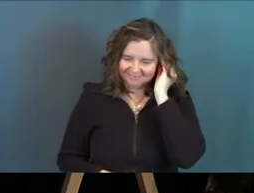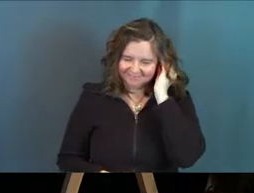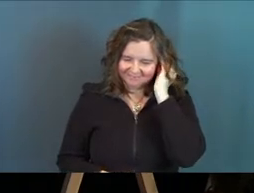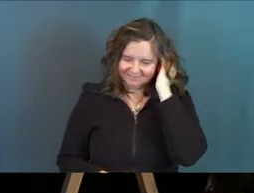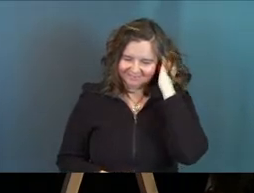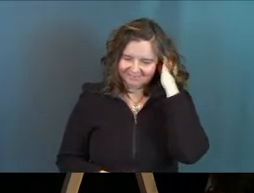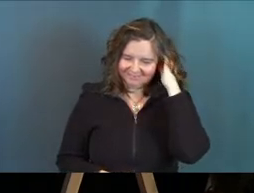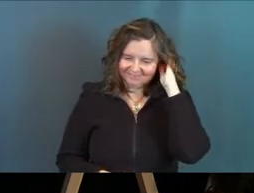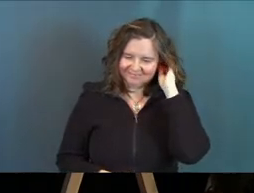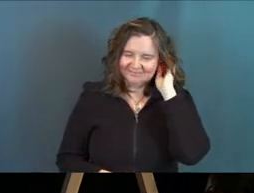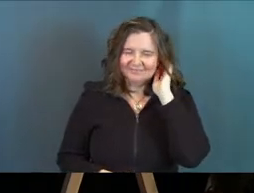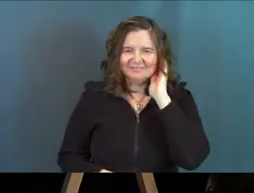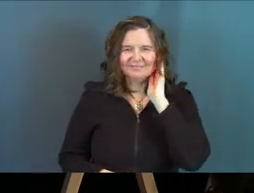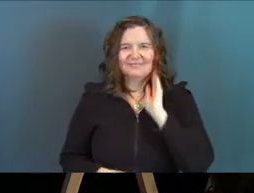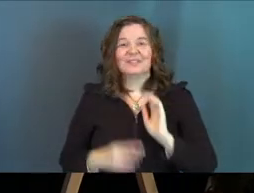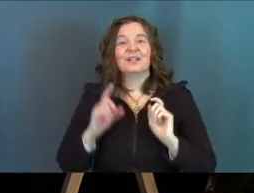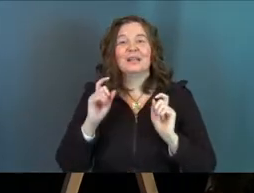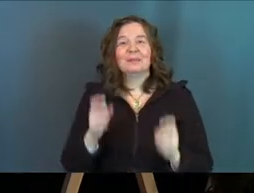Let me give you